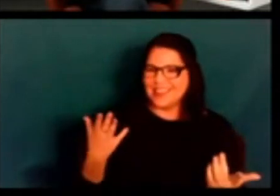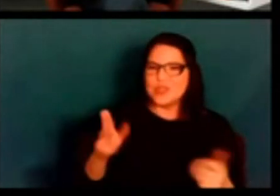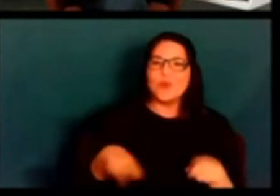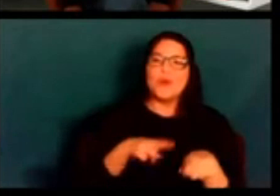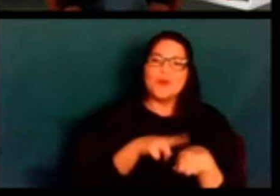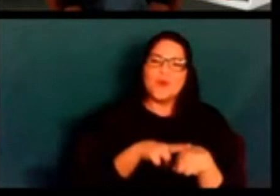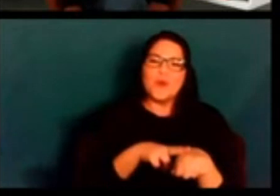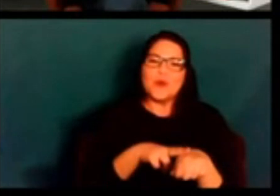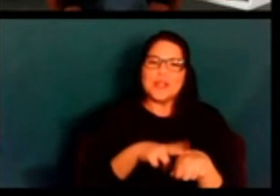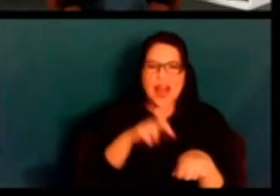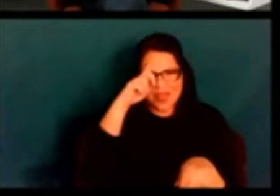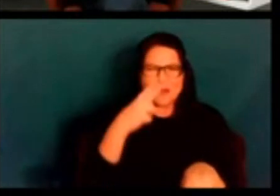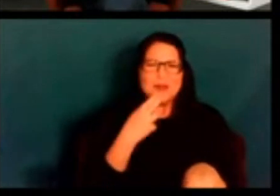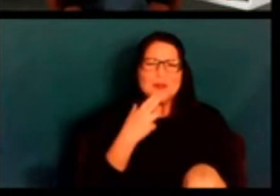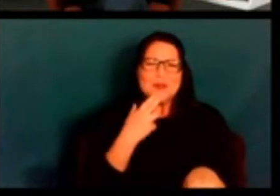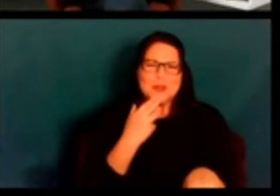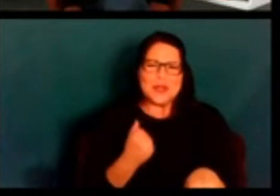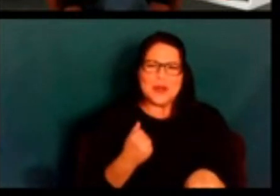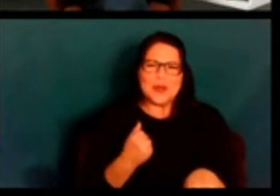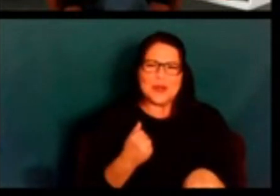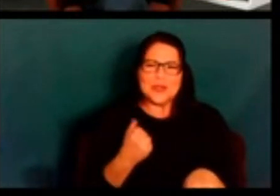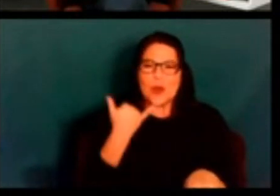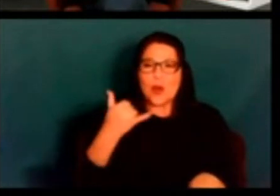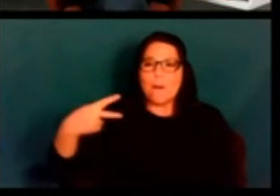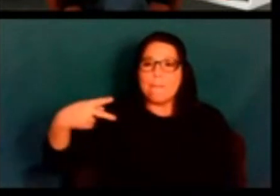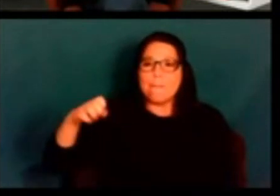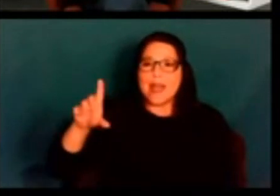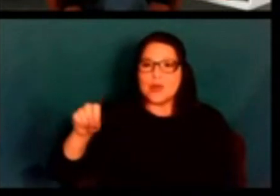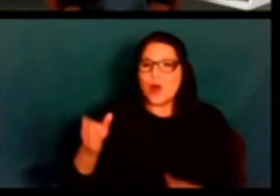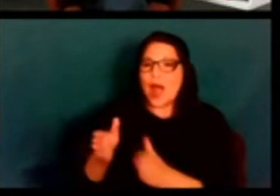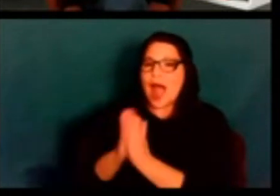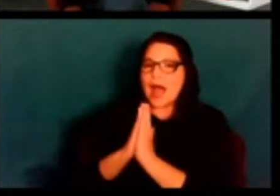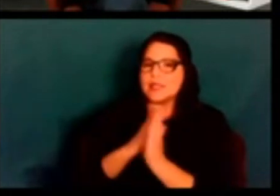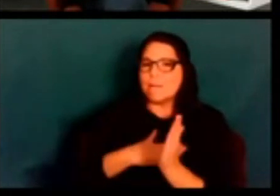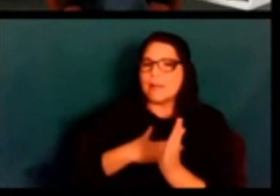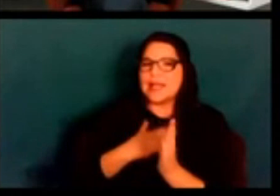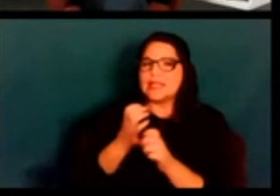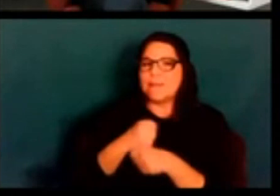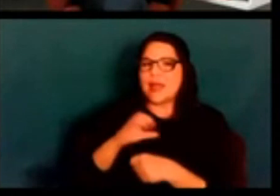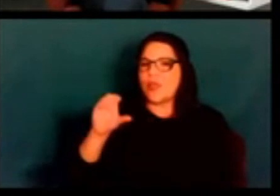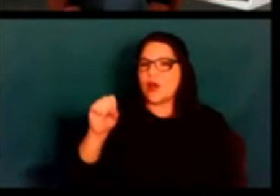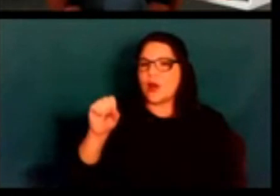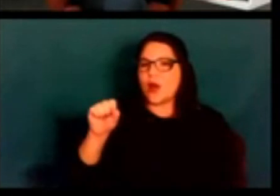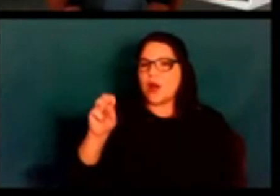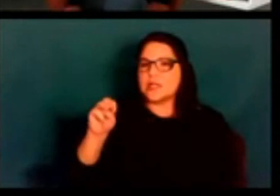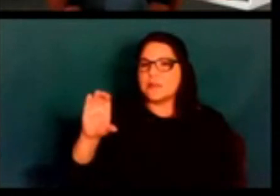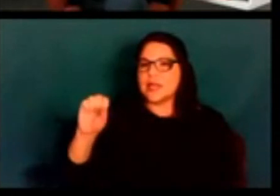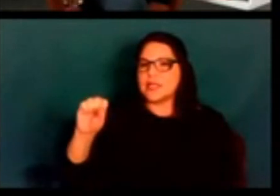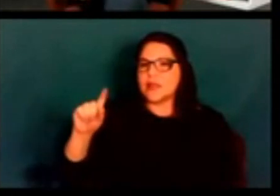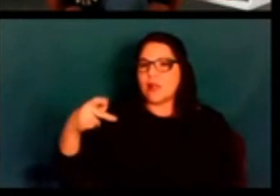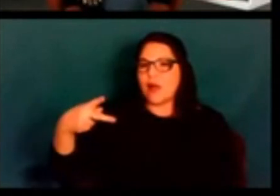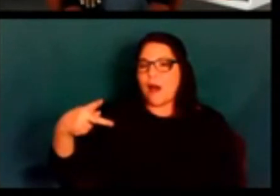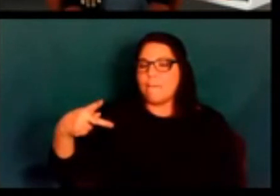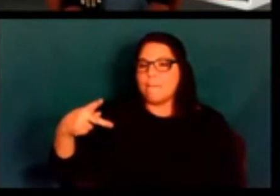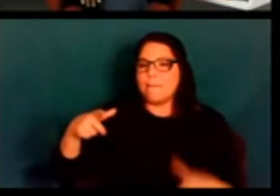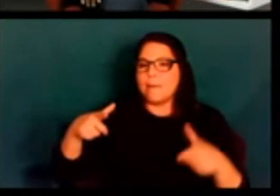course, I thought that was cute too. I called Pedro and asked him to do the Cosmic Slop album. That was the first bottom